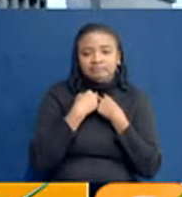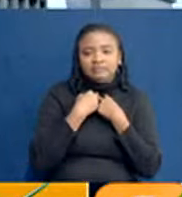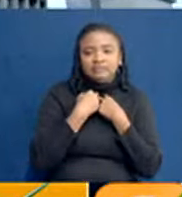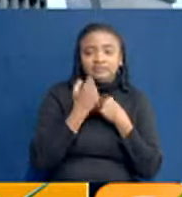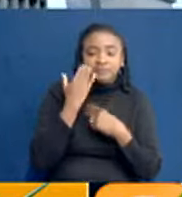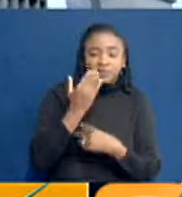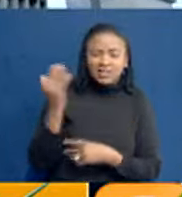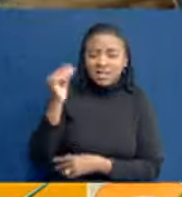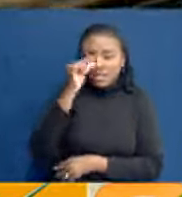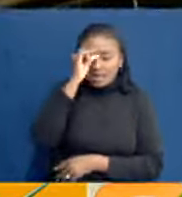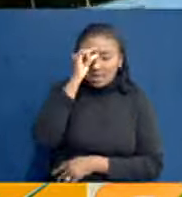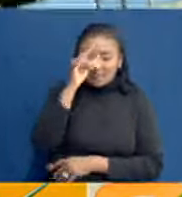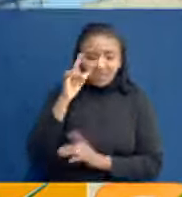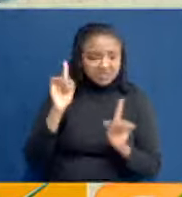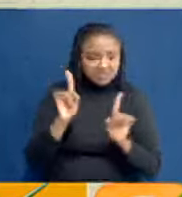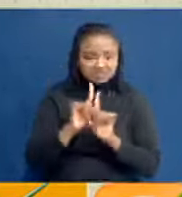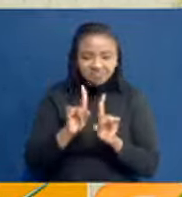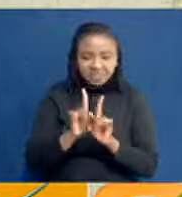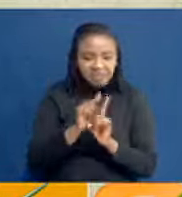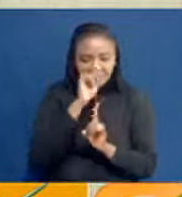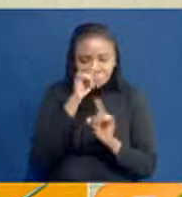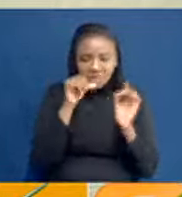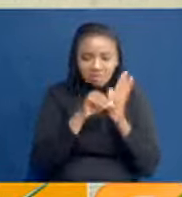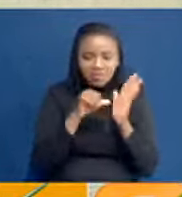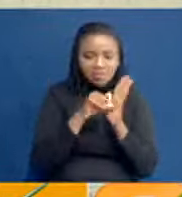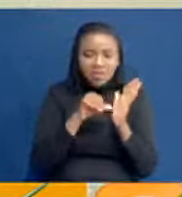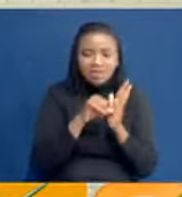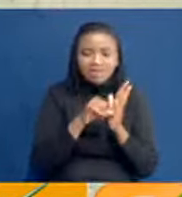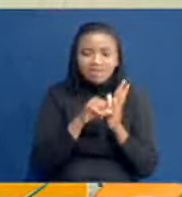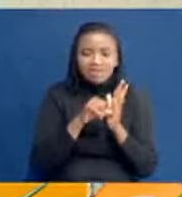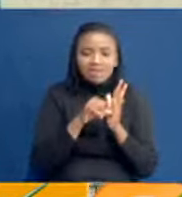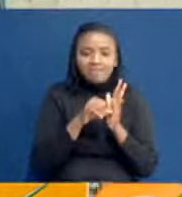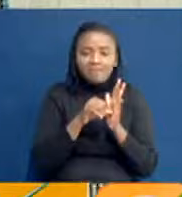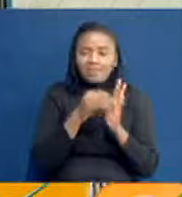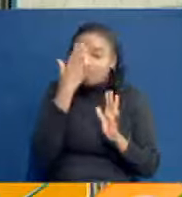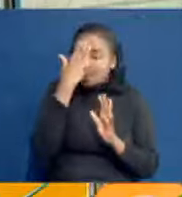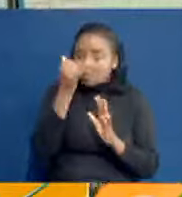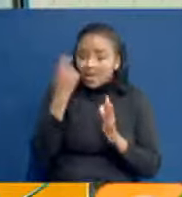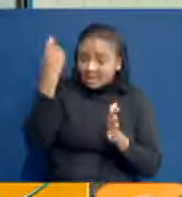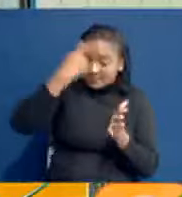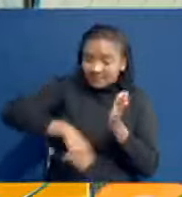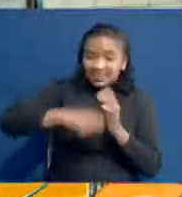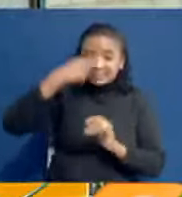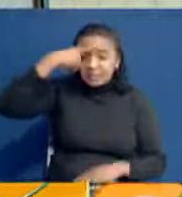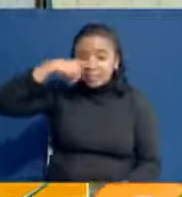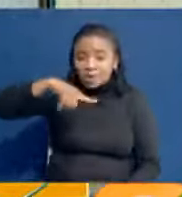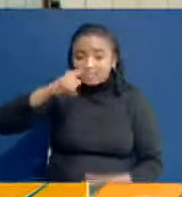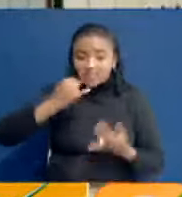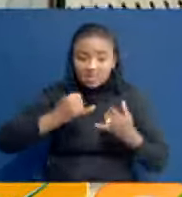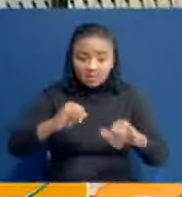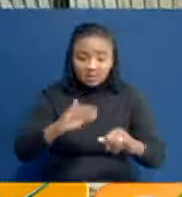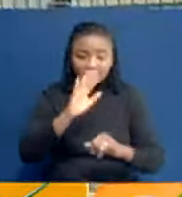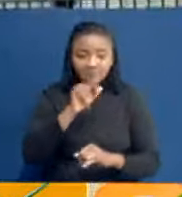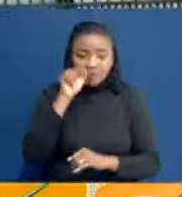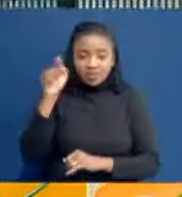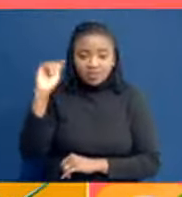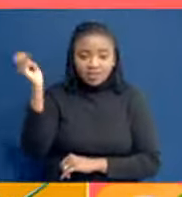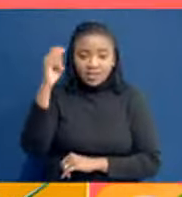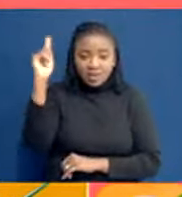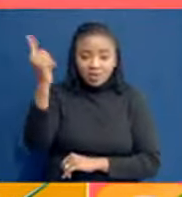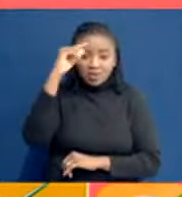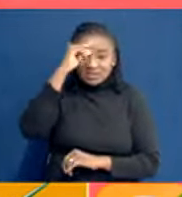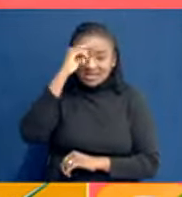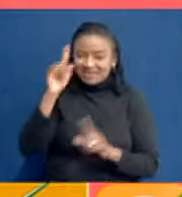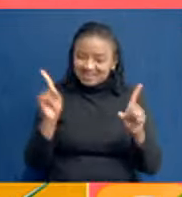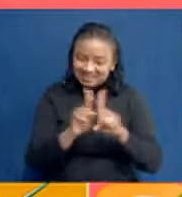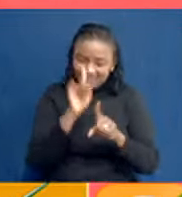But the government is not exempted from blame on the rising cost of living. The taxation policies implemented by the Kenya Kwanza government have